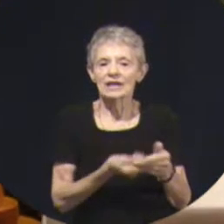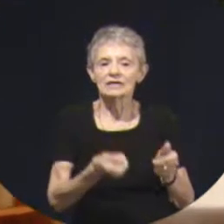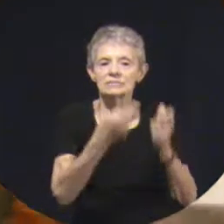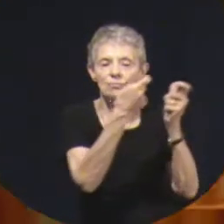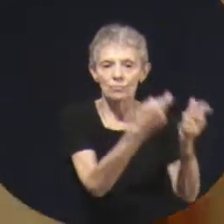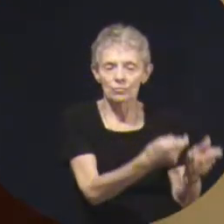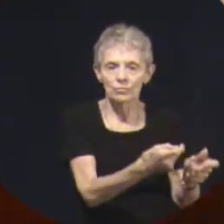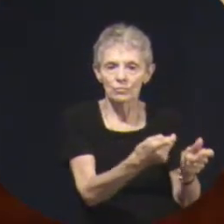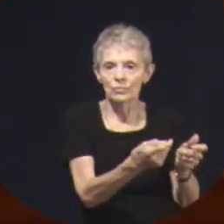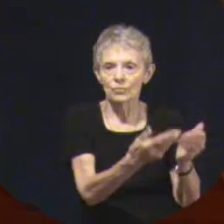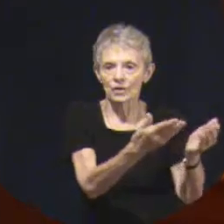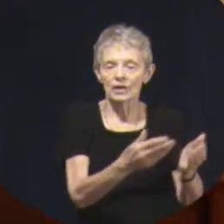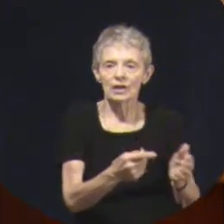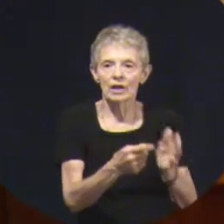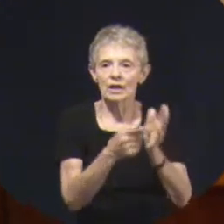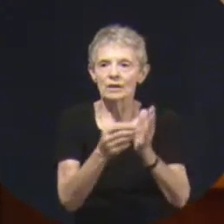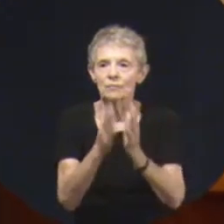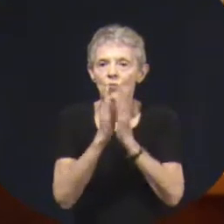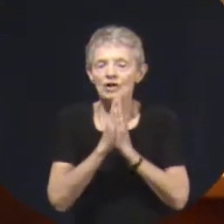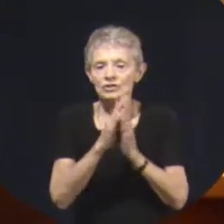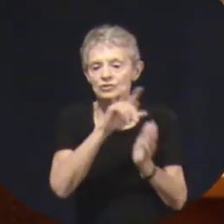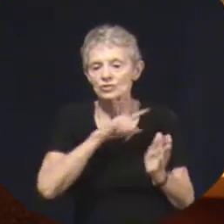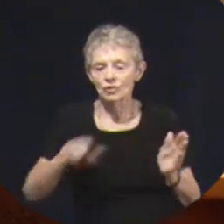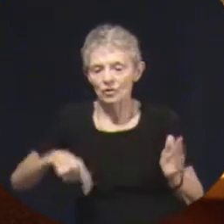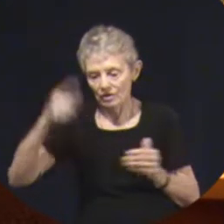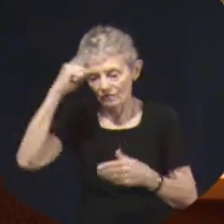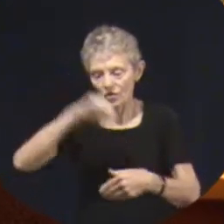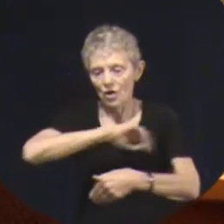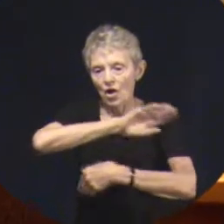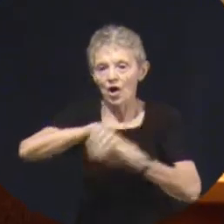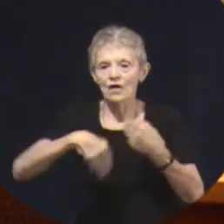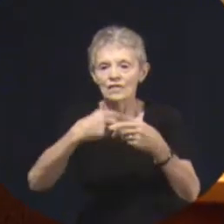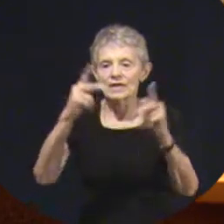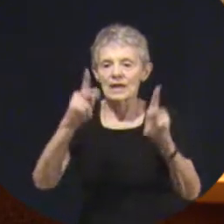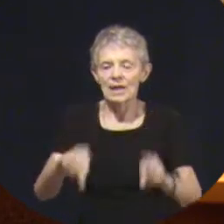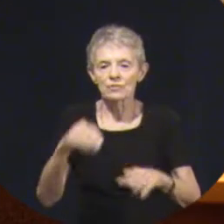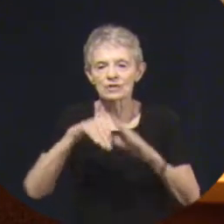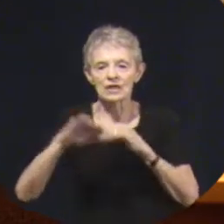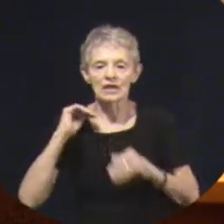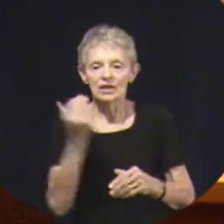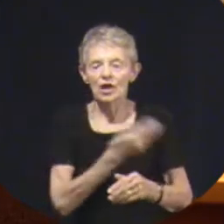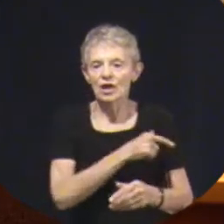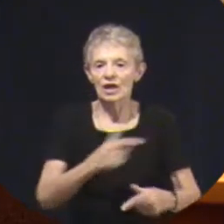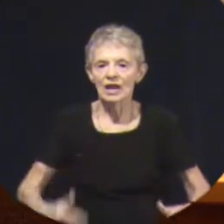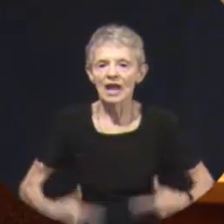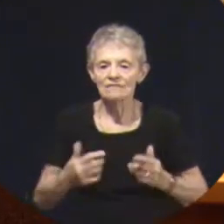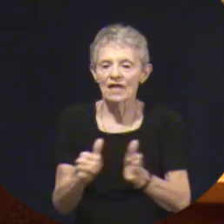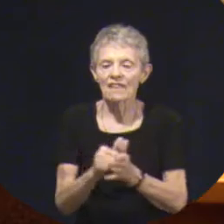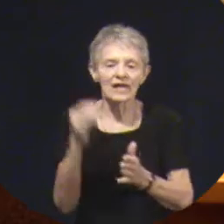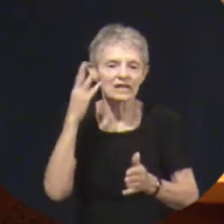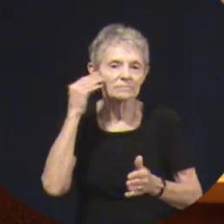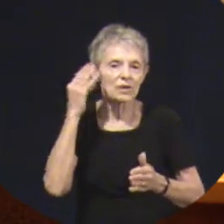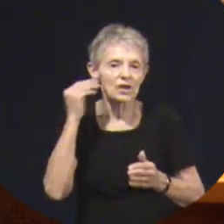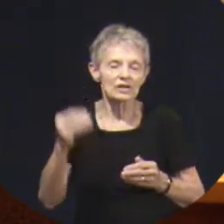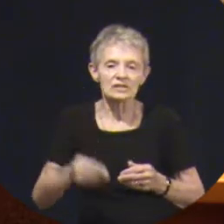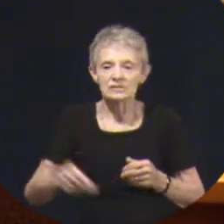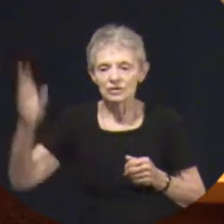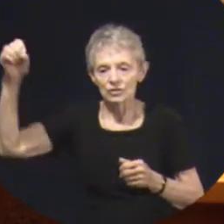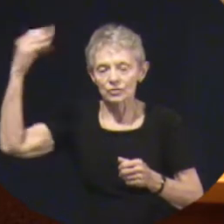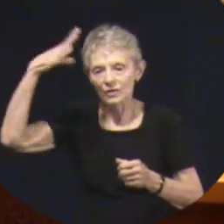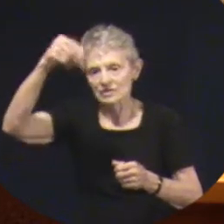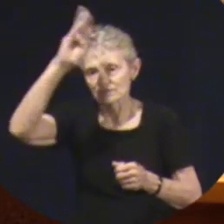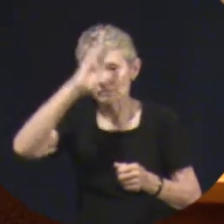answer. For all the neighbors in our lives, that they may experience the grace of God through the way we treat them with